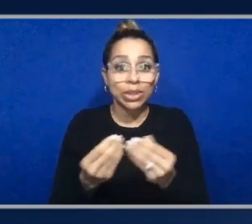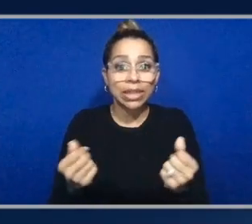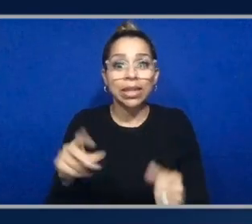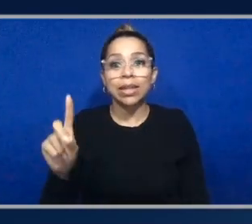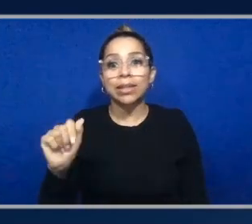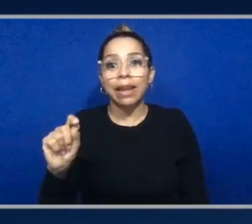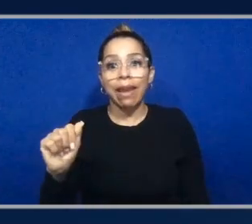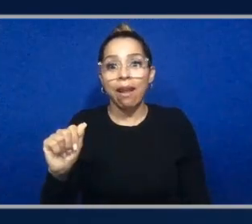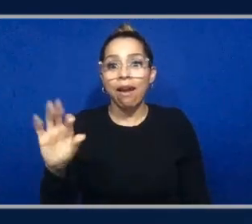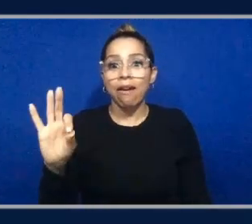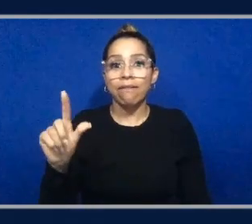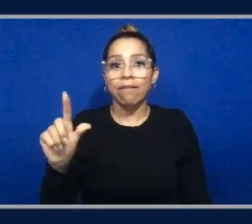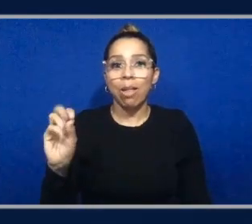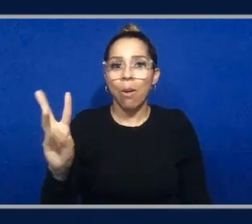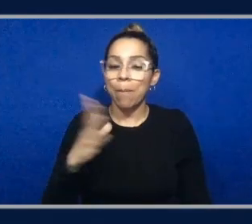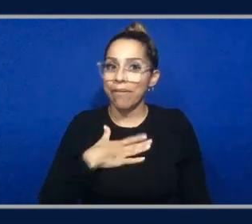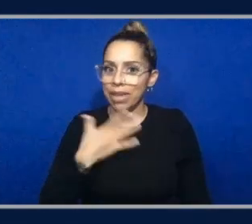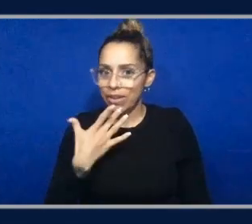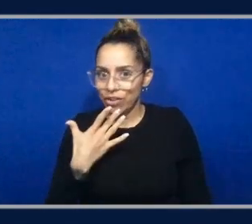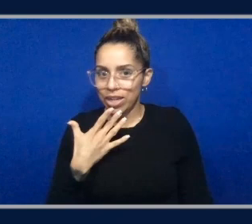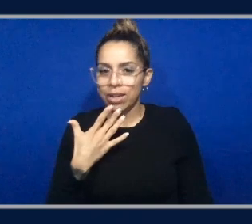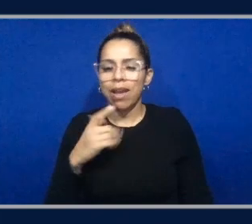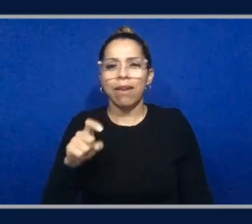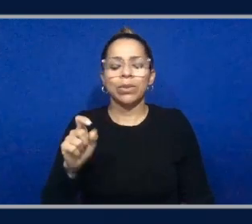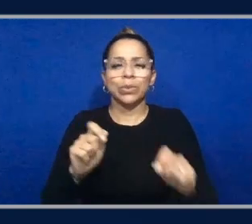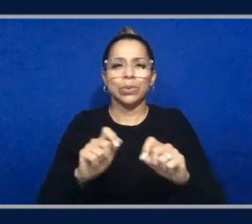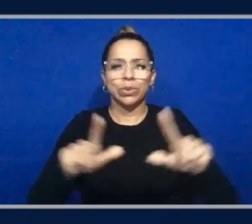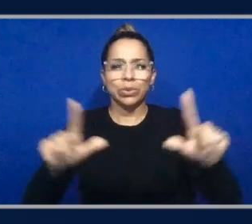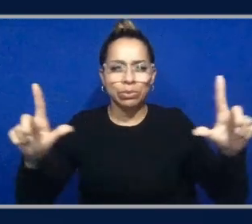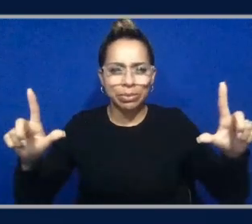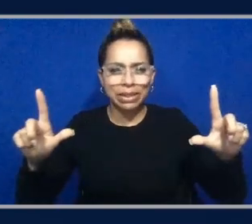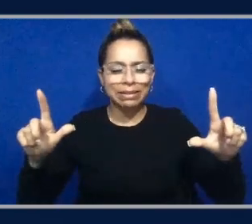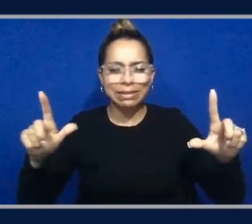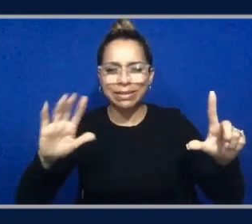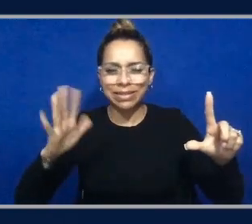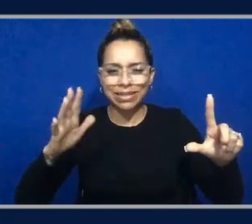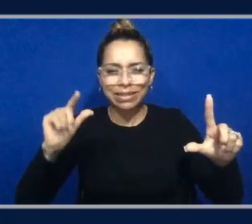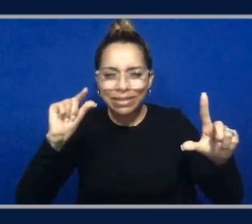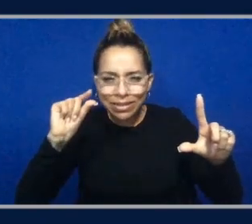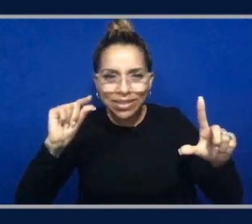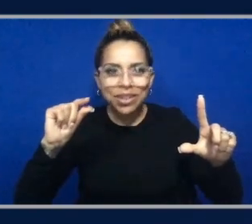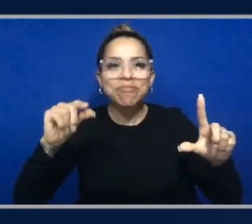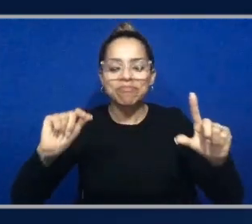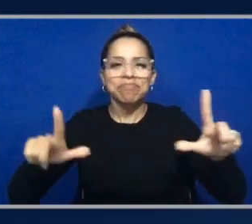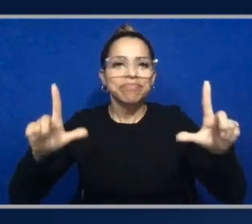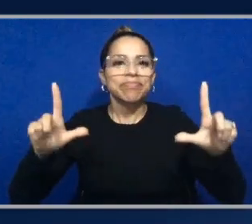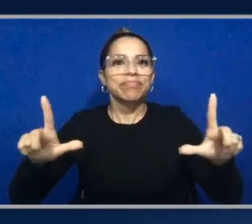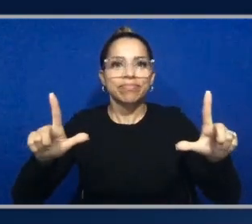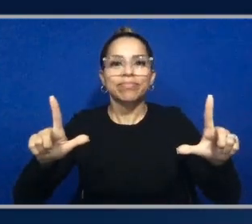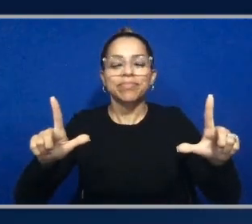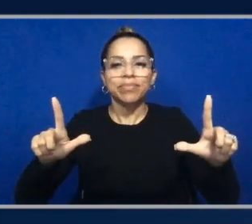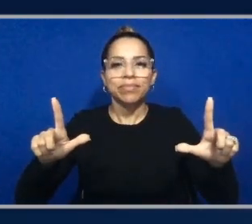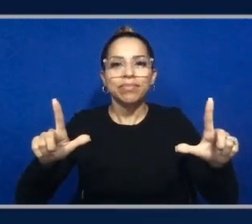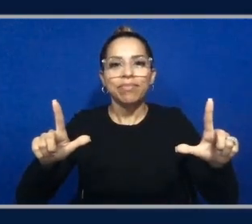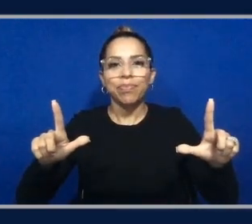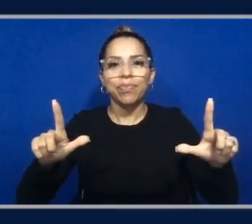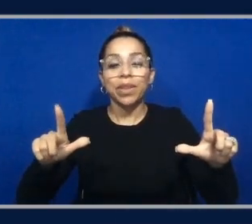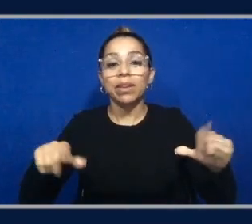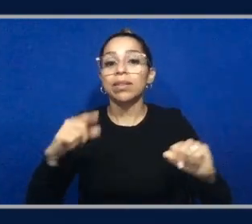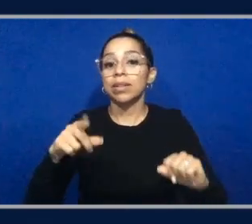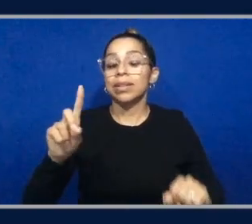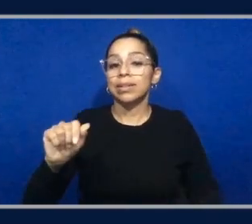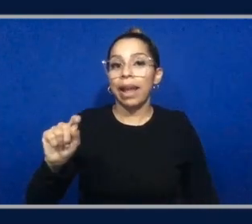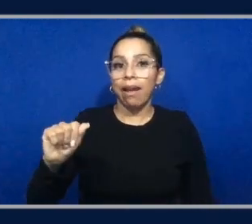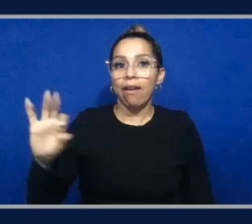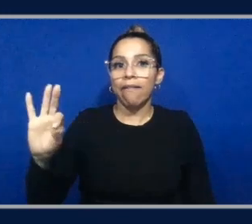so zoomed in, I can't see very well, but got to make this a little bit bigger so you can actually see it better. Let's see it. the data flow diagram of